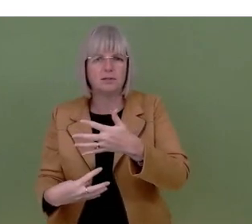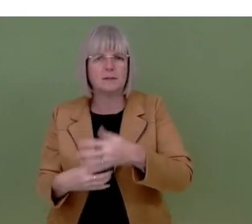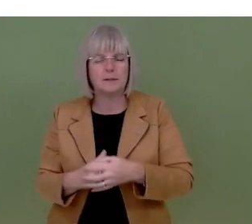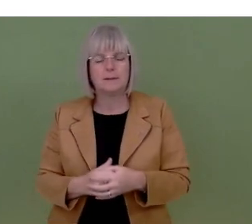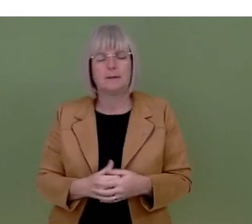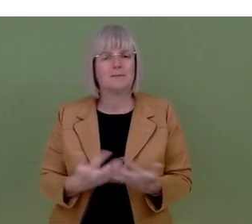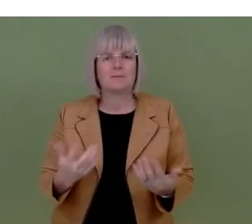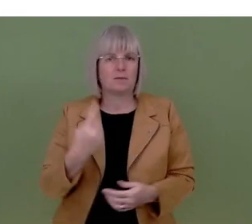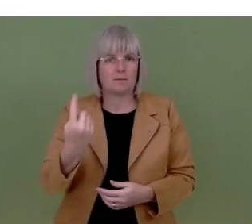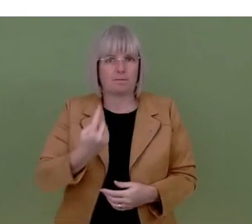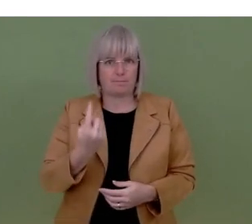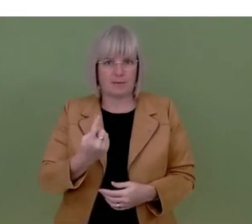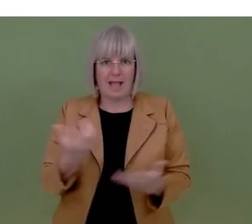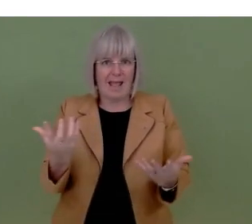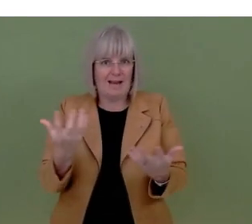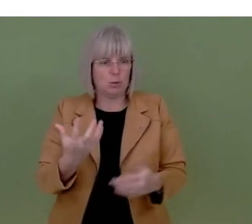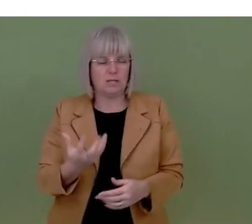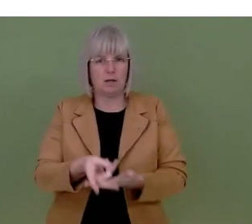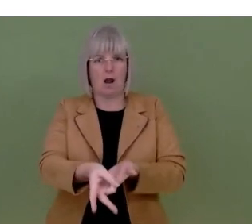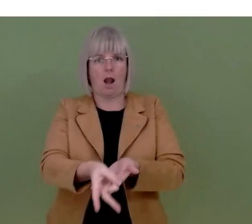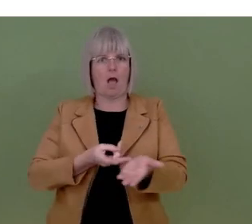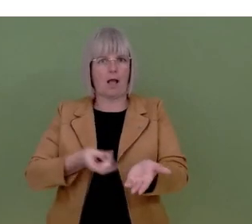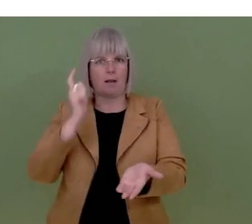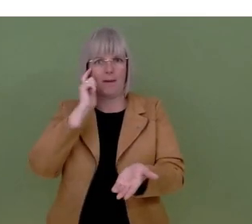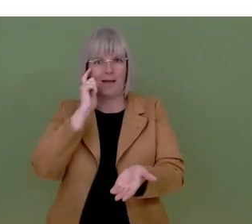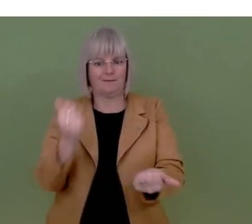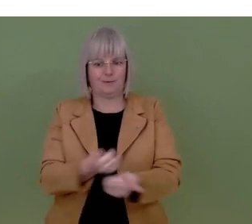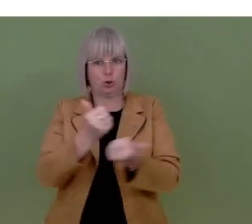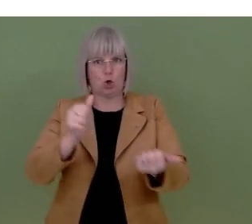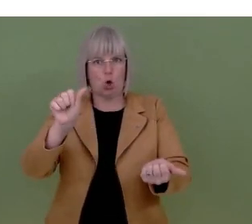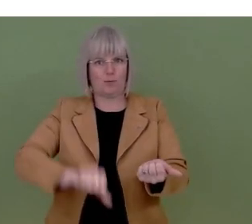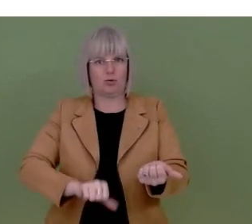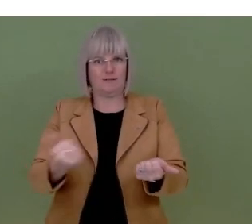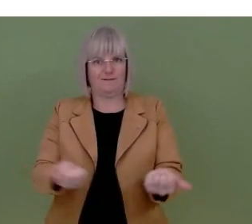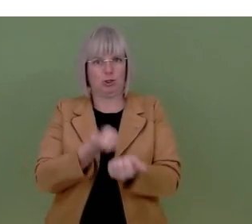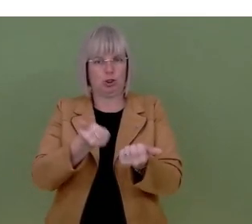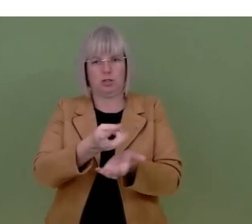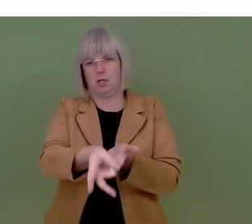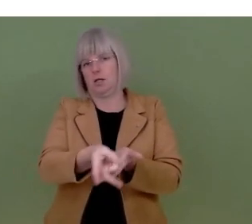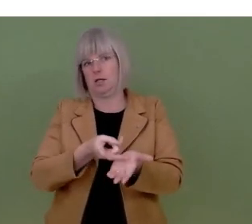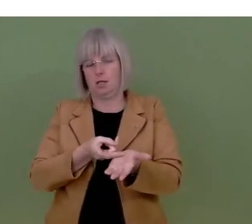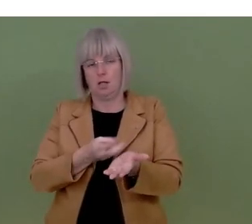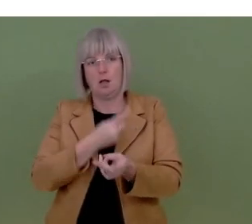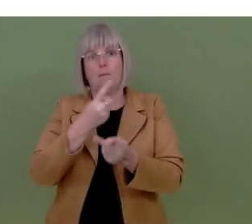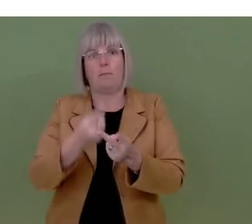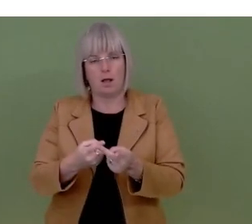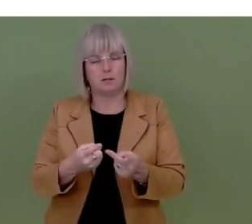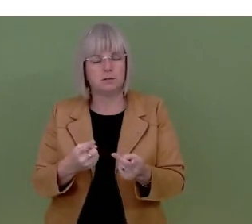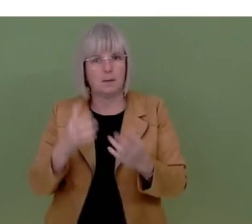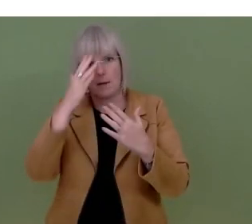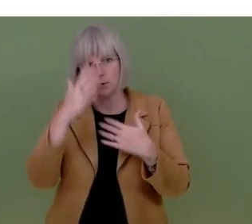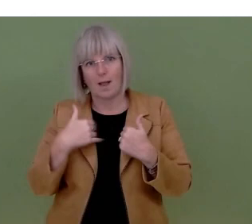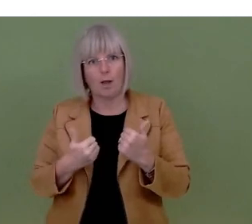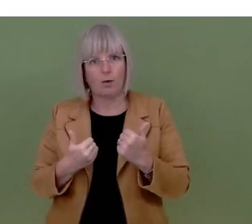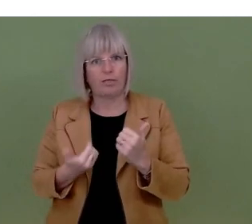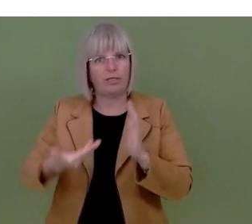bed post-operatively, and with also mental health challenges, and given also that the hierarchy in the hospital of